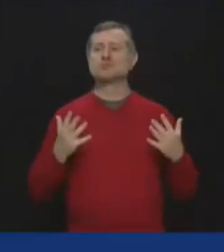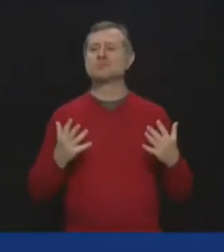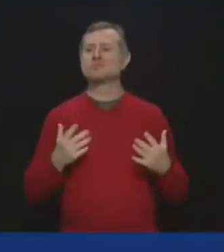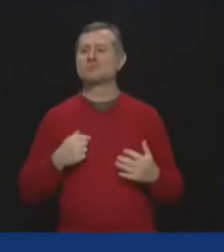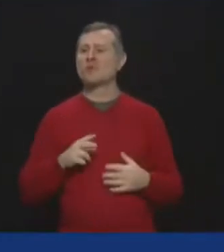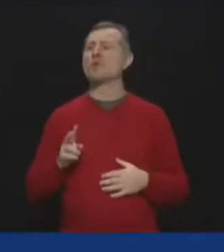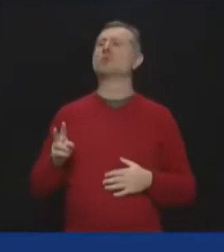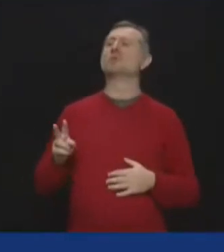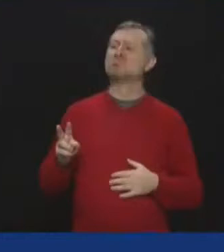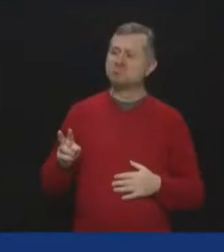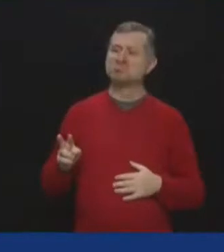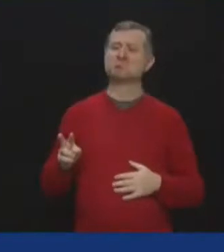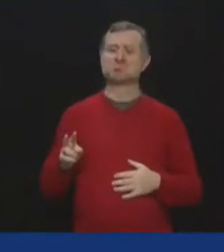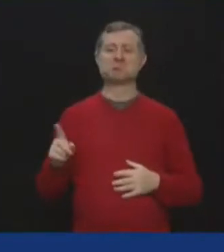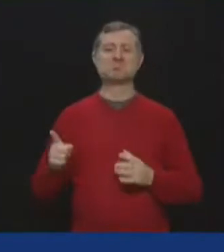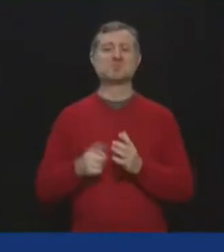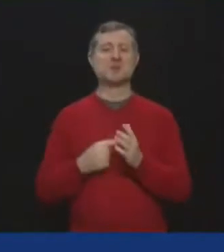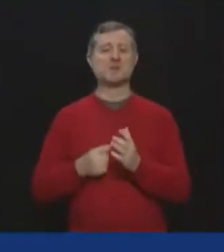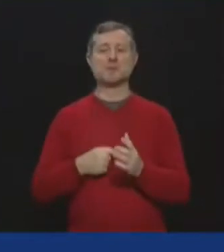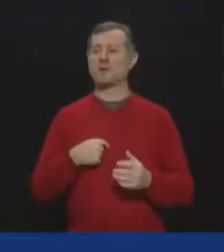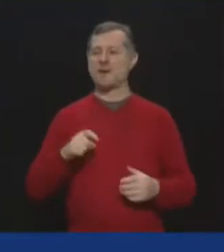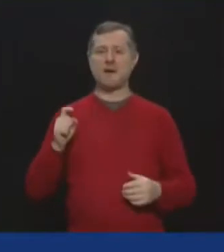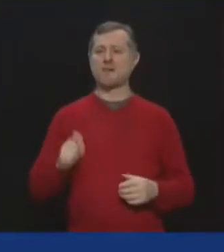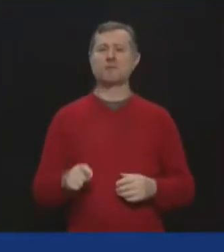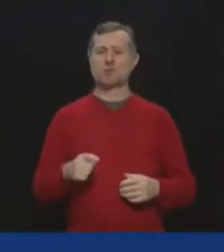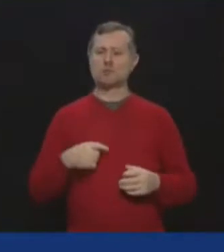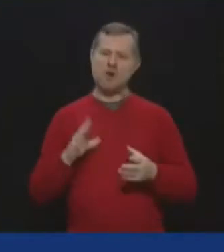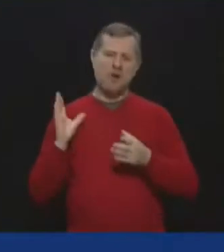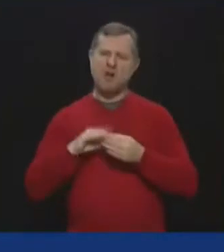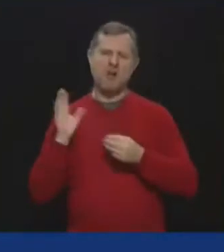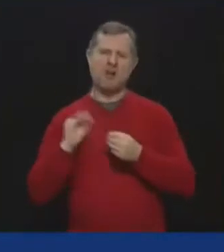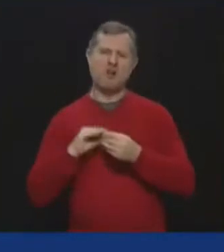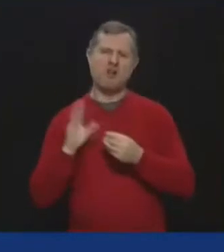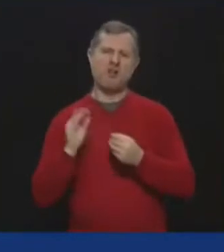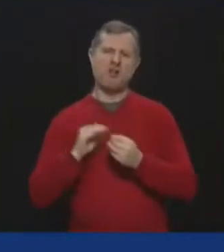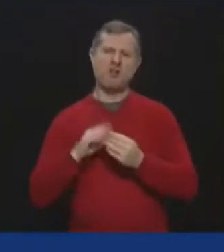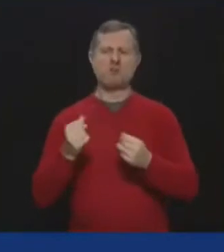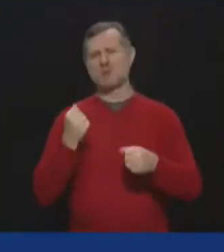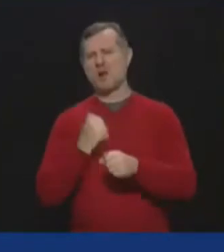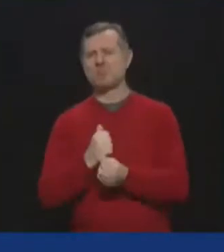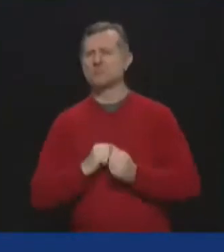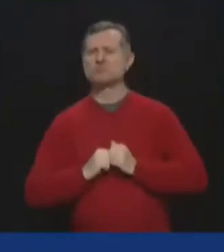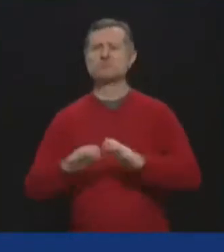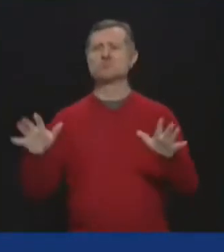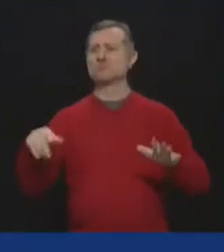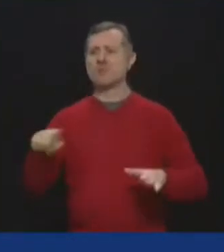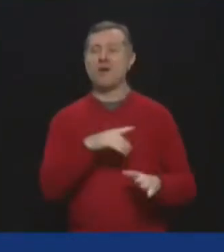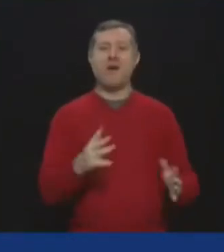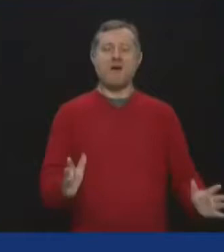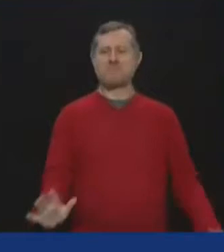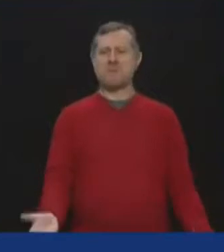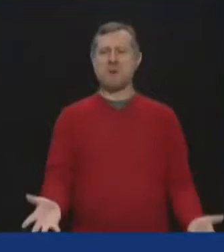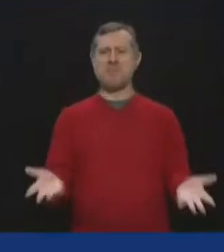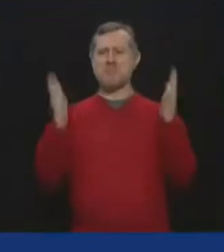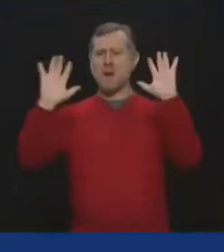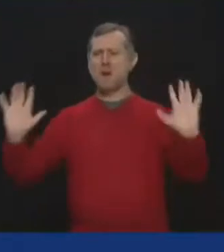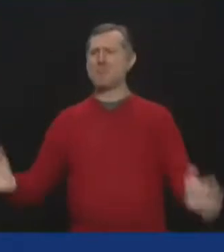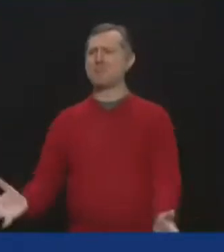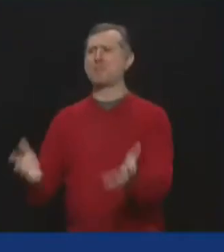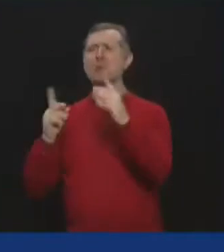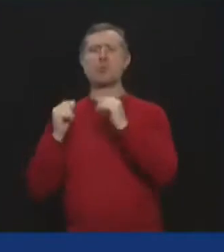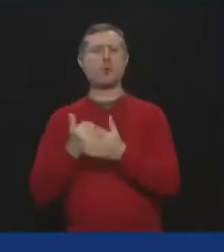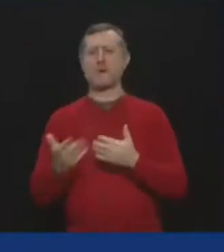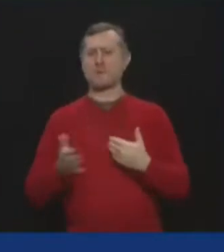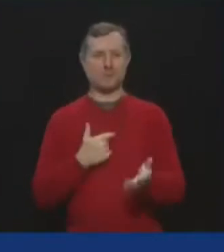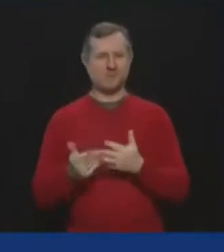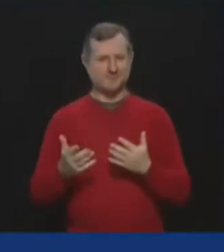what's necessary to light us into a place where we actually do what we need to do. And so